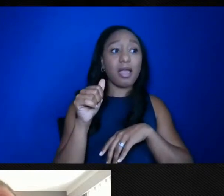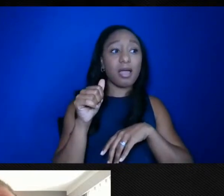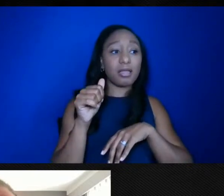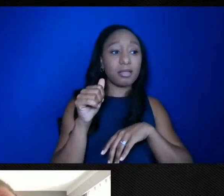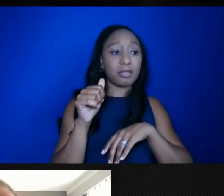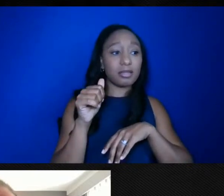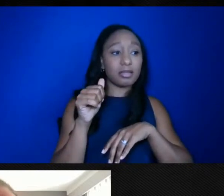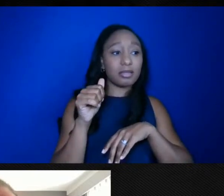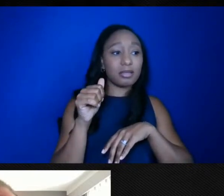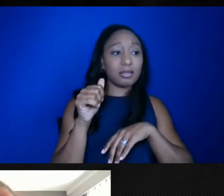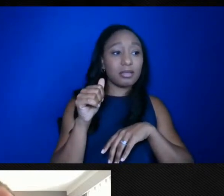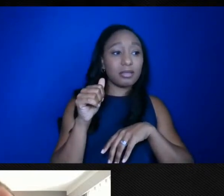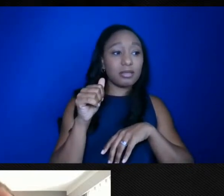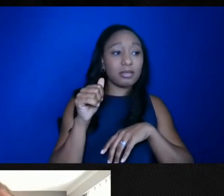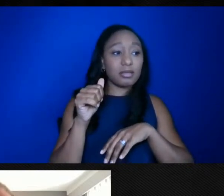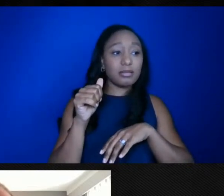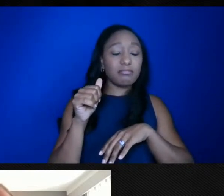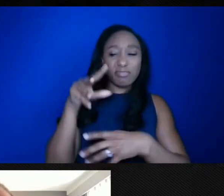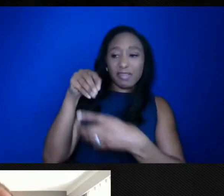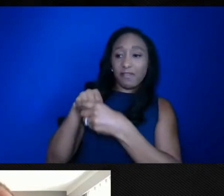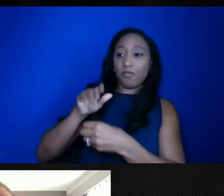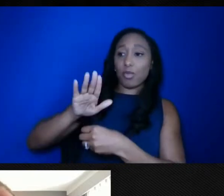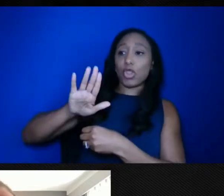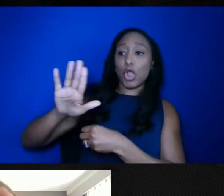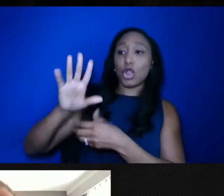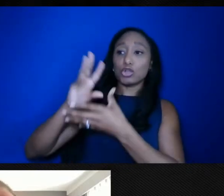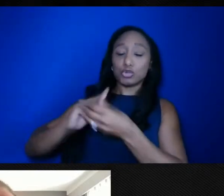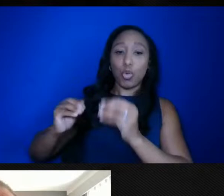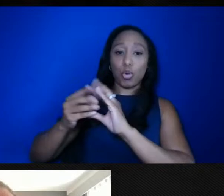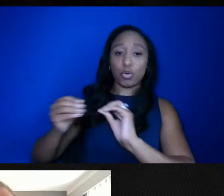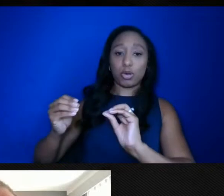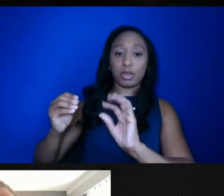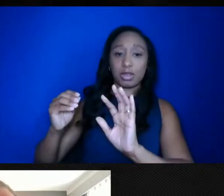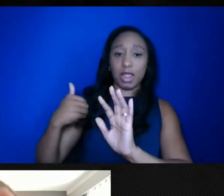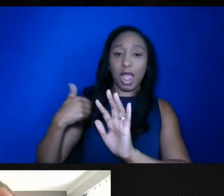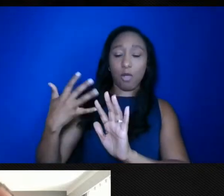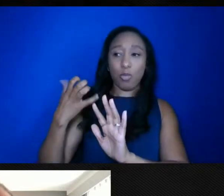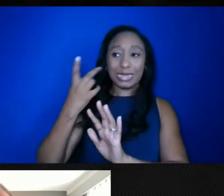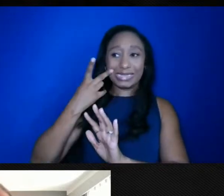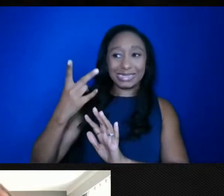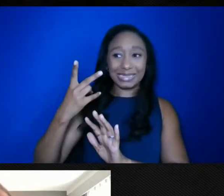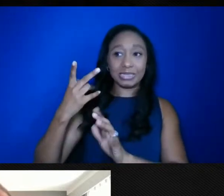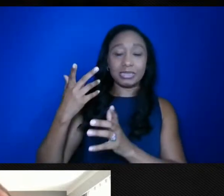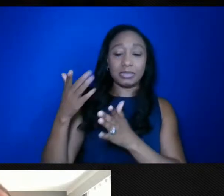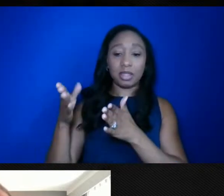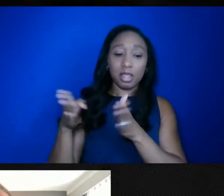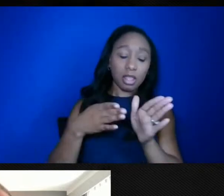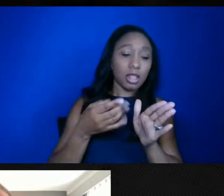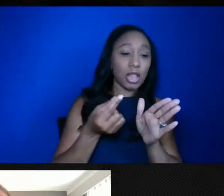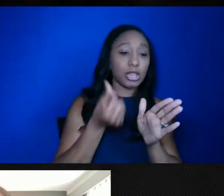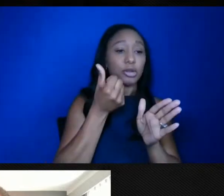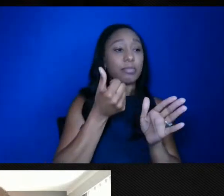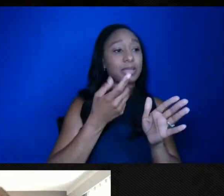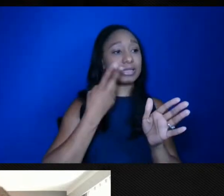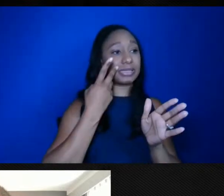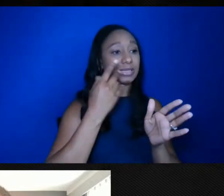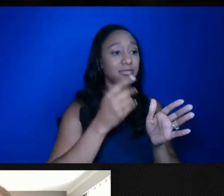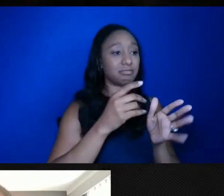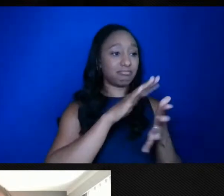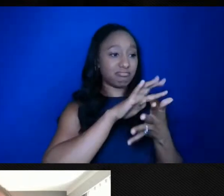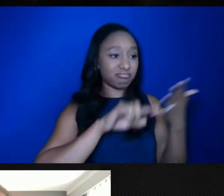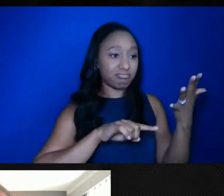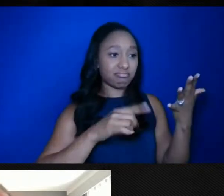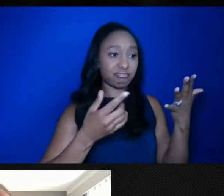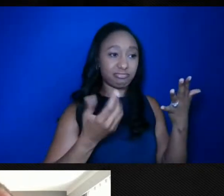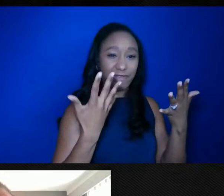boys who she kidnapped the prime focus of the book. So it's been my privilege ever since to get to know these